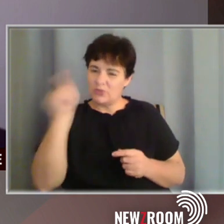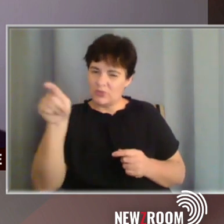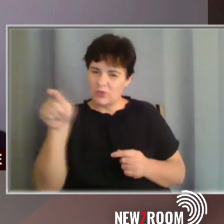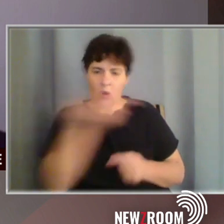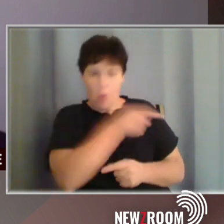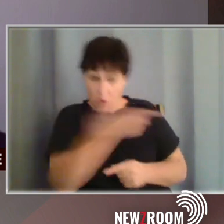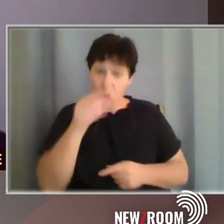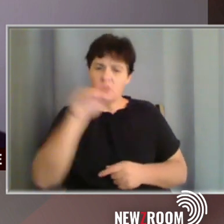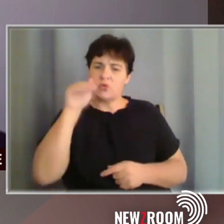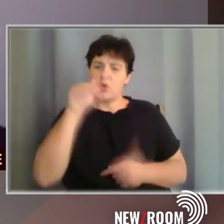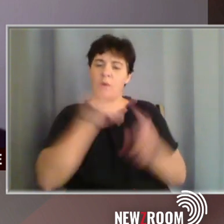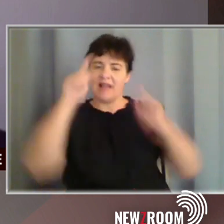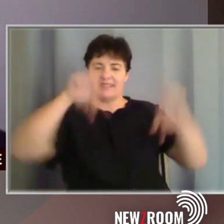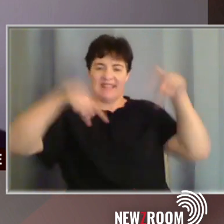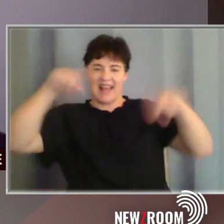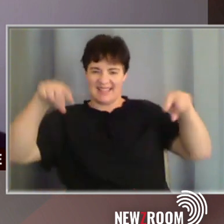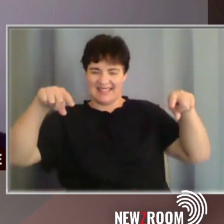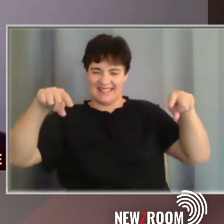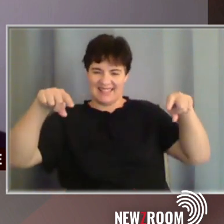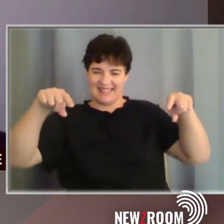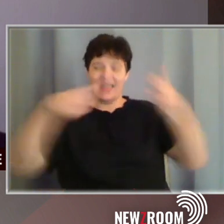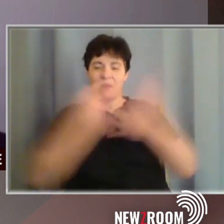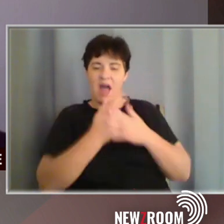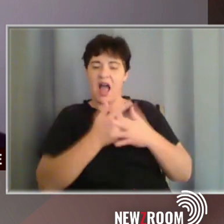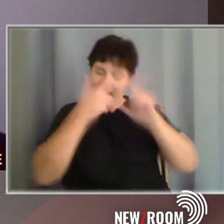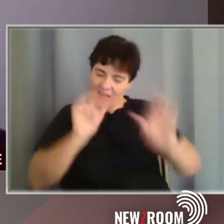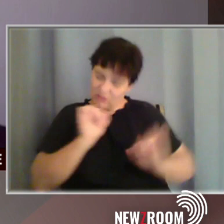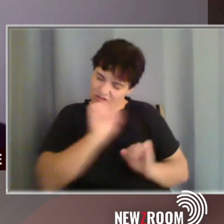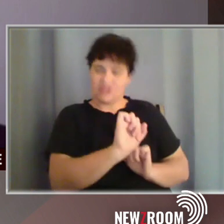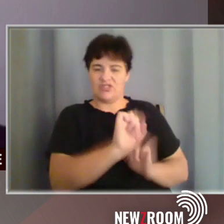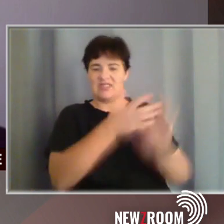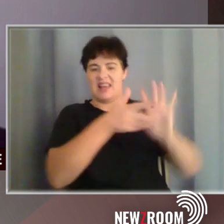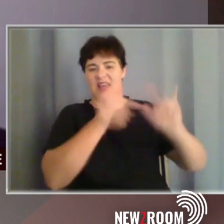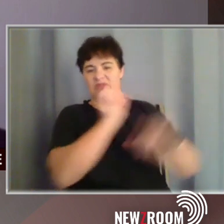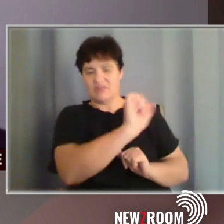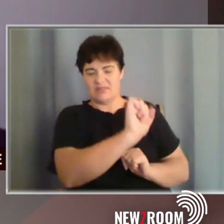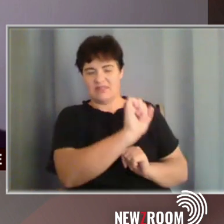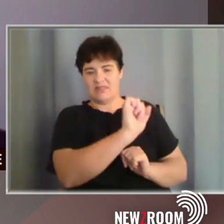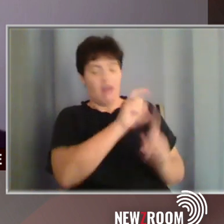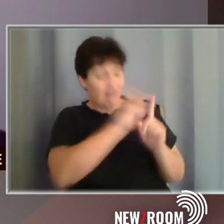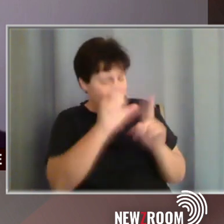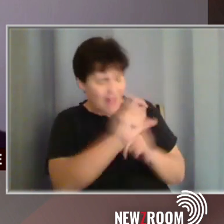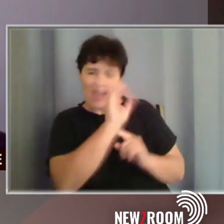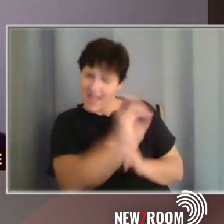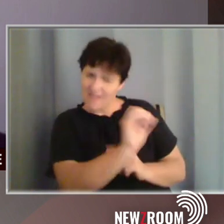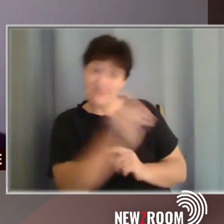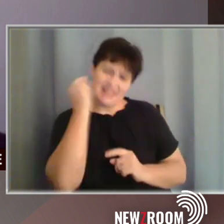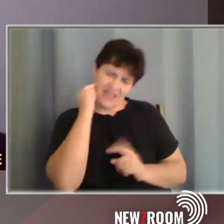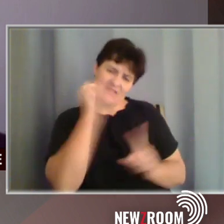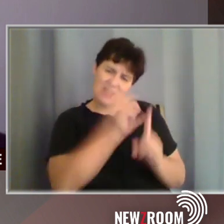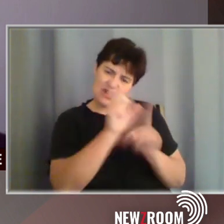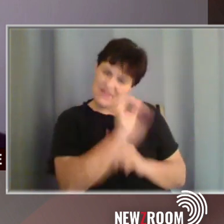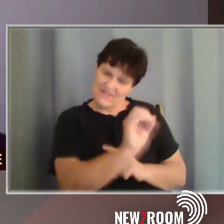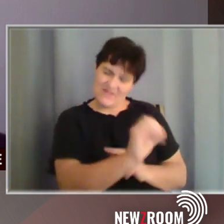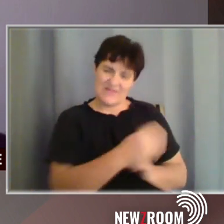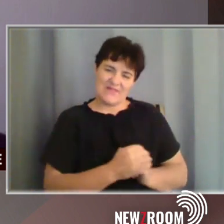they're different dialects. It's a language on its own that stands on its own, that has a culture, which is deaf culture. Okay,